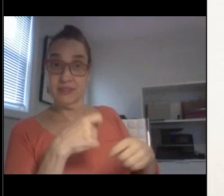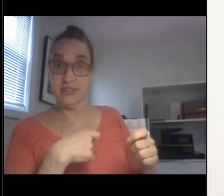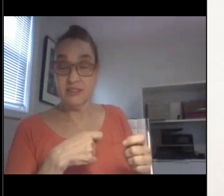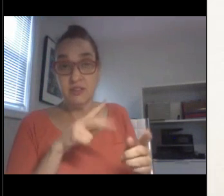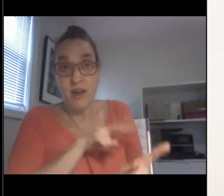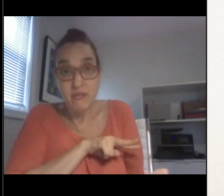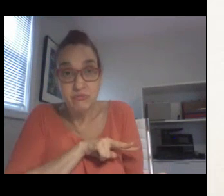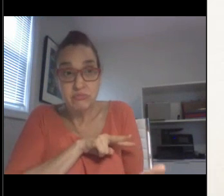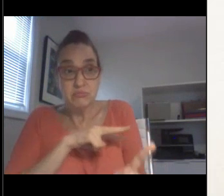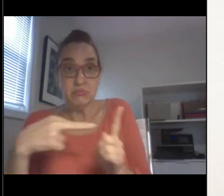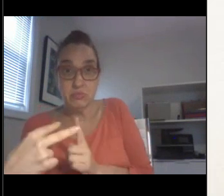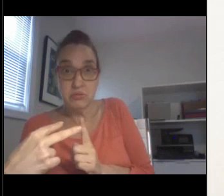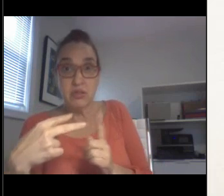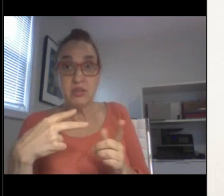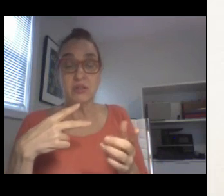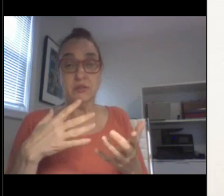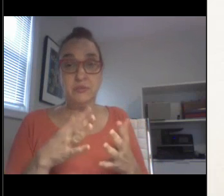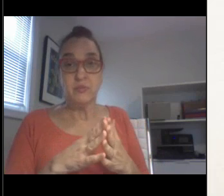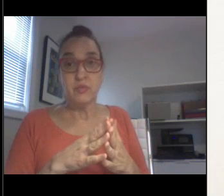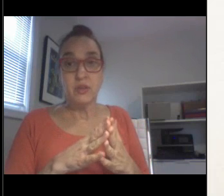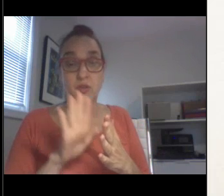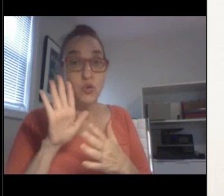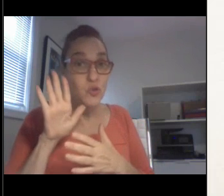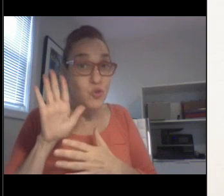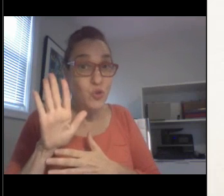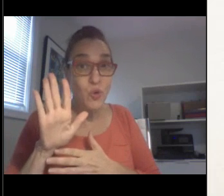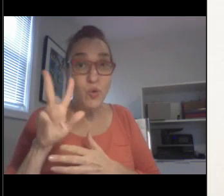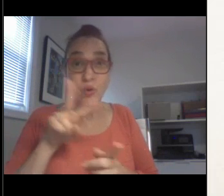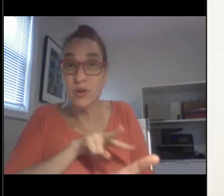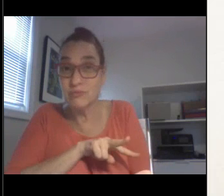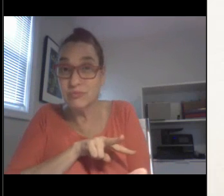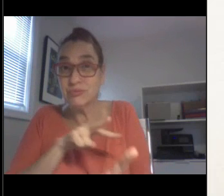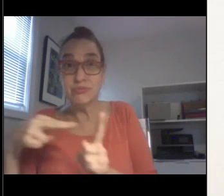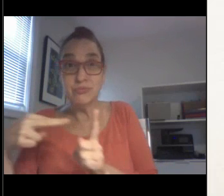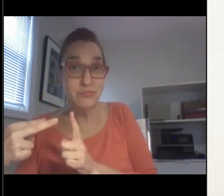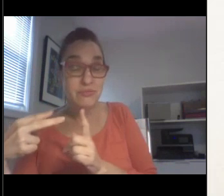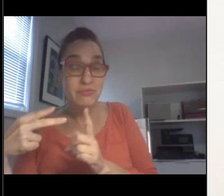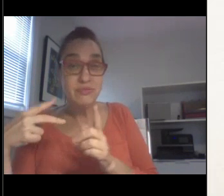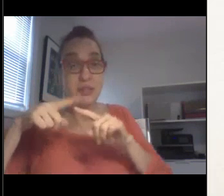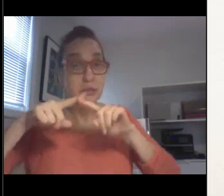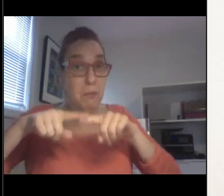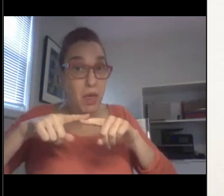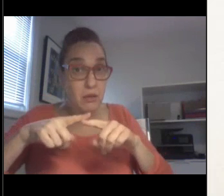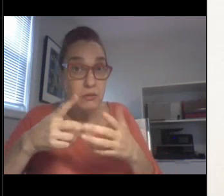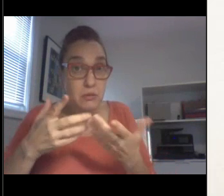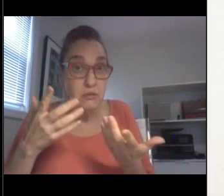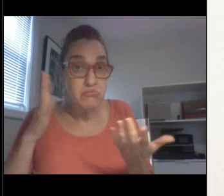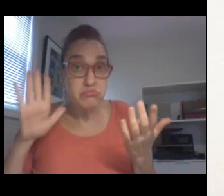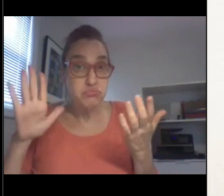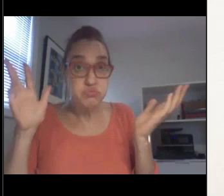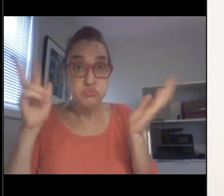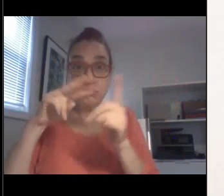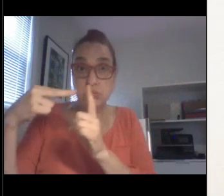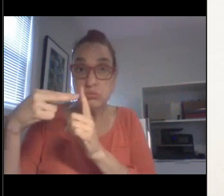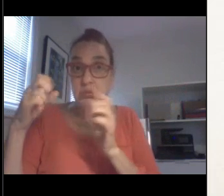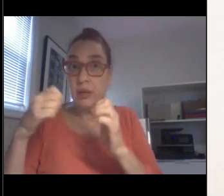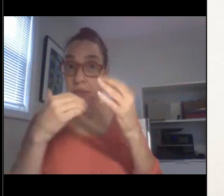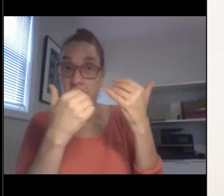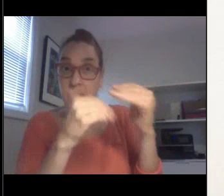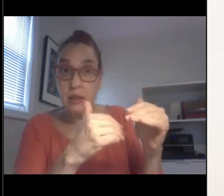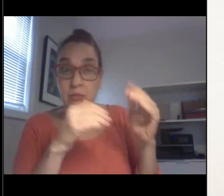It shapes your positionality, shapes what can be seen, but also what can be seen as